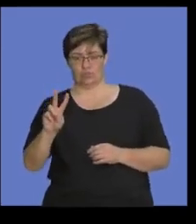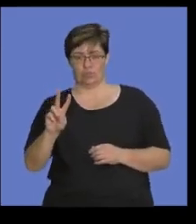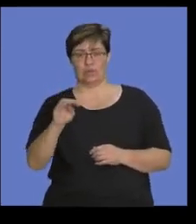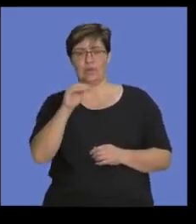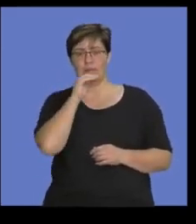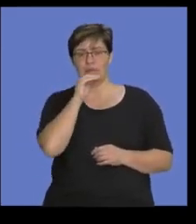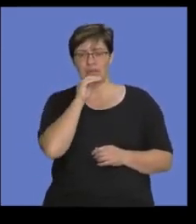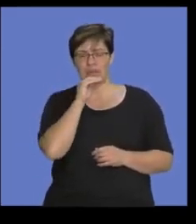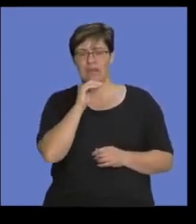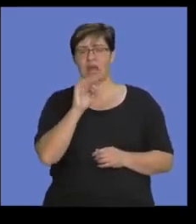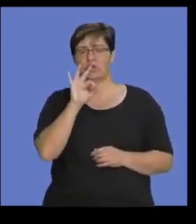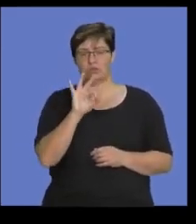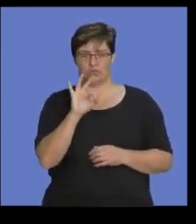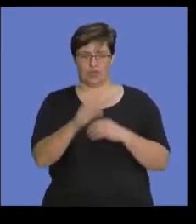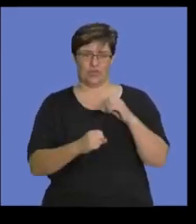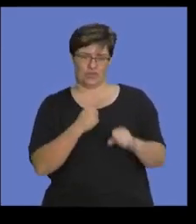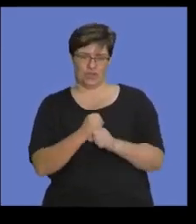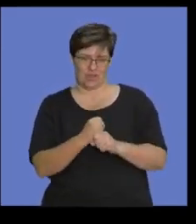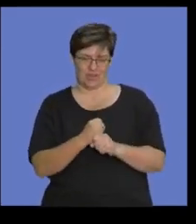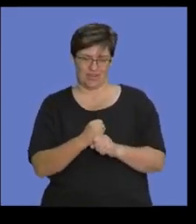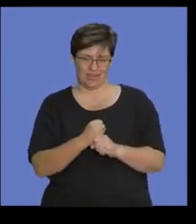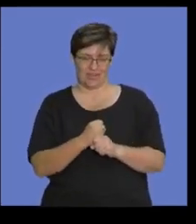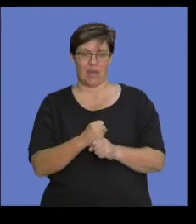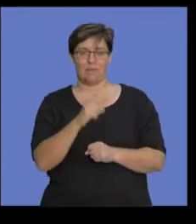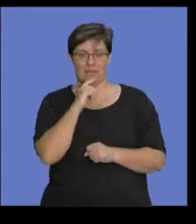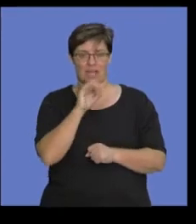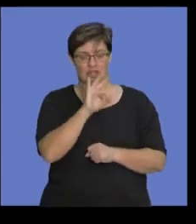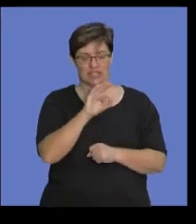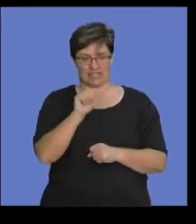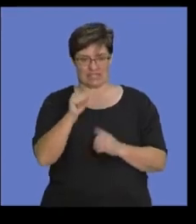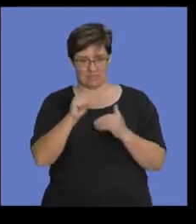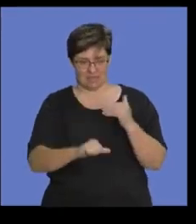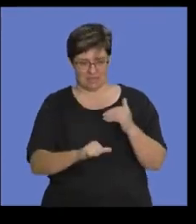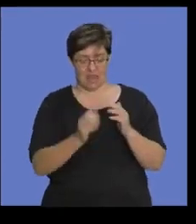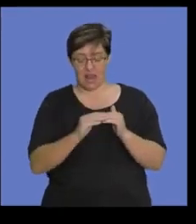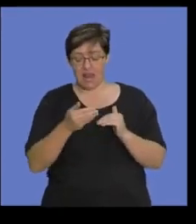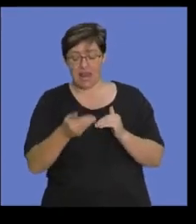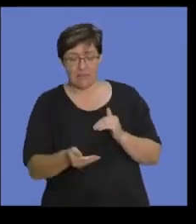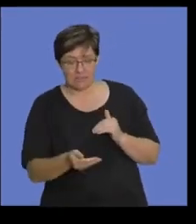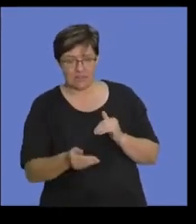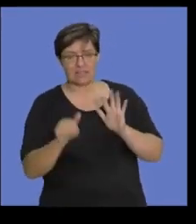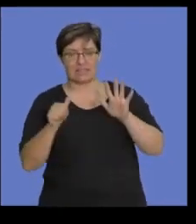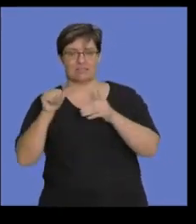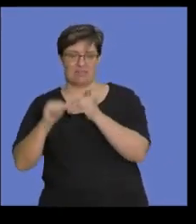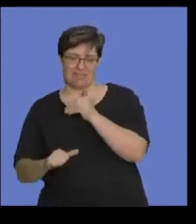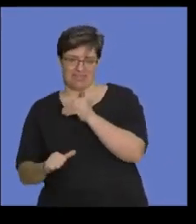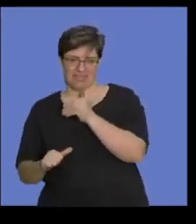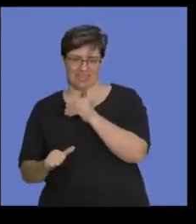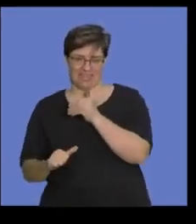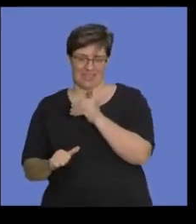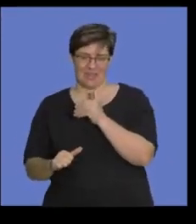same as 3 years, which will then be the 36 months, and then I'm going to be left with 6